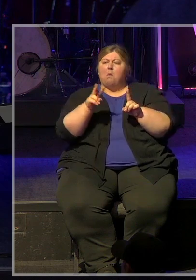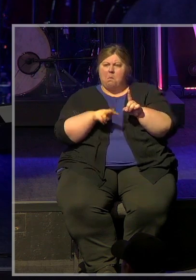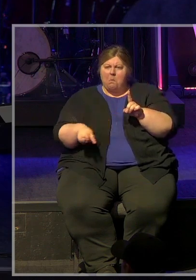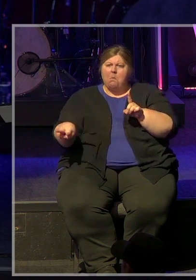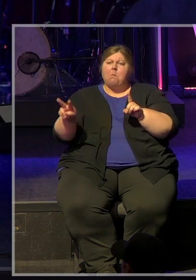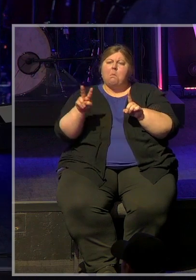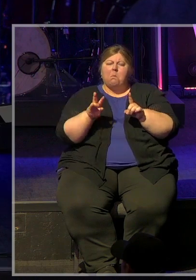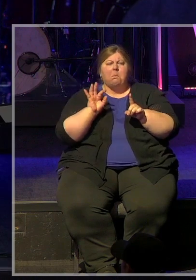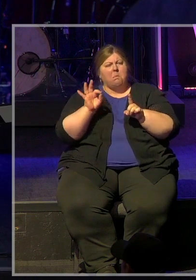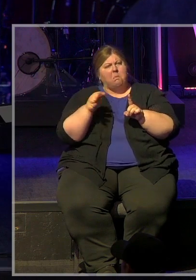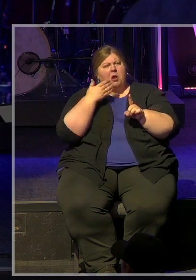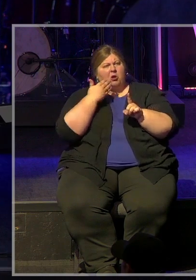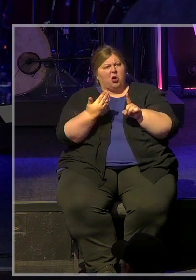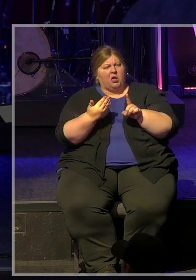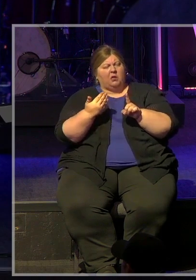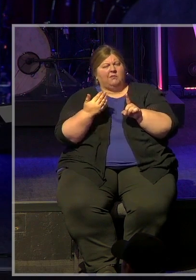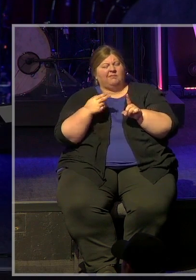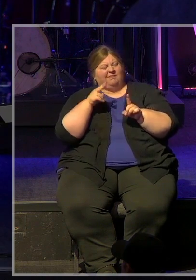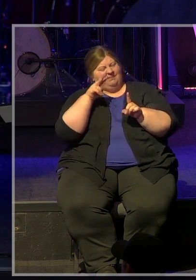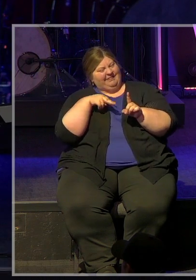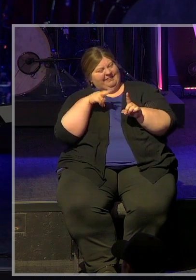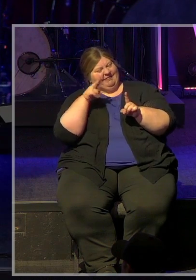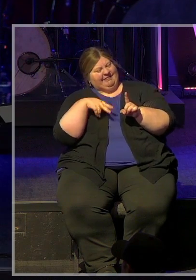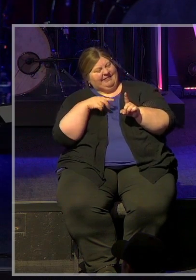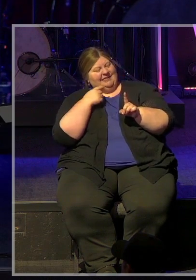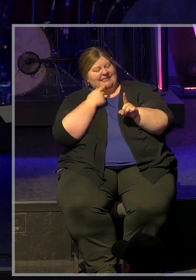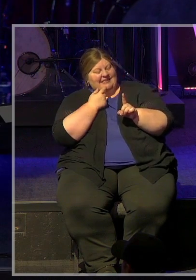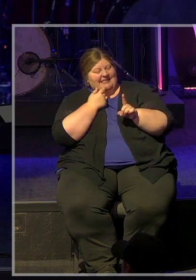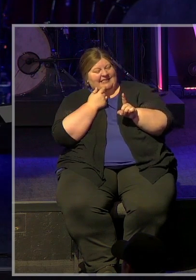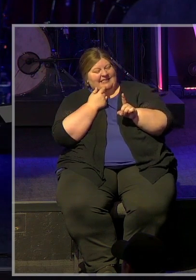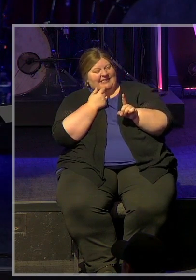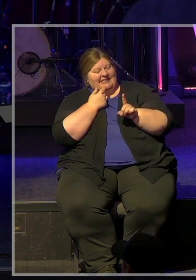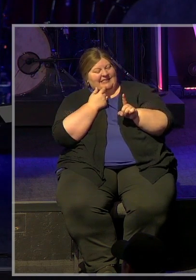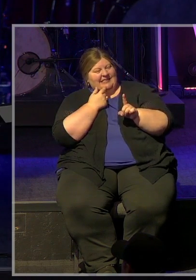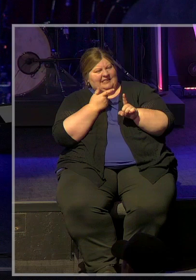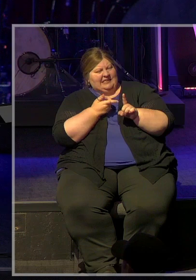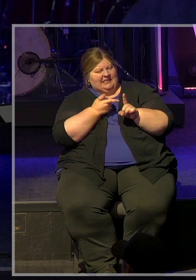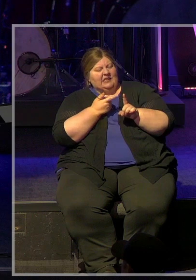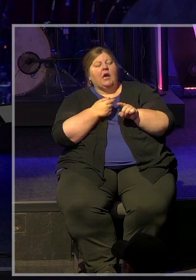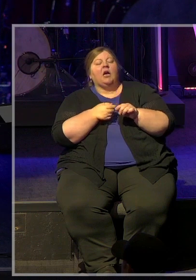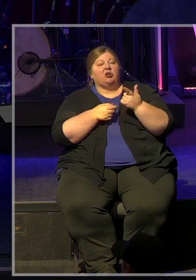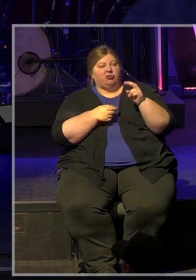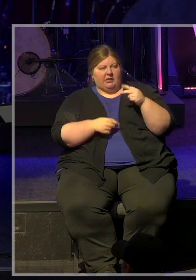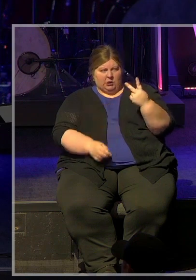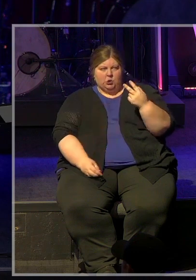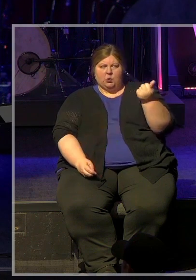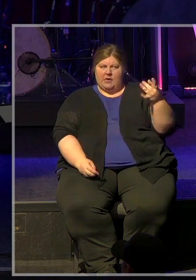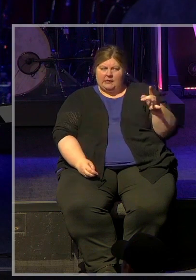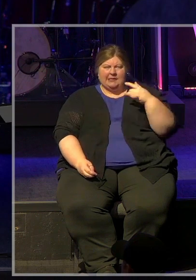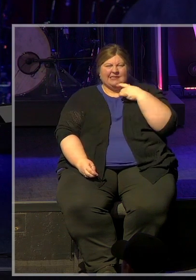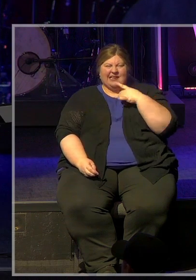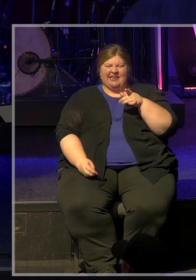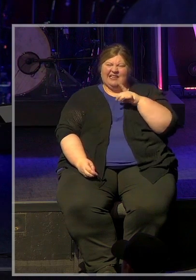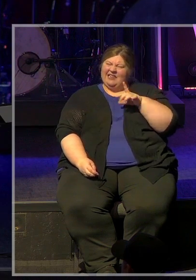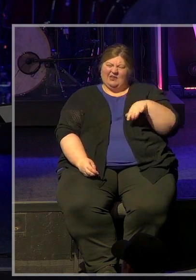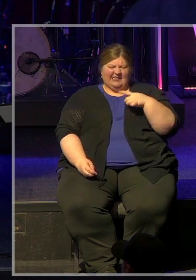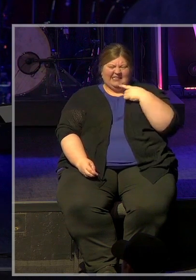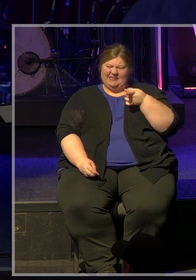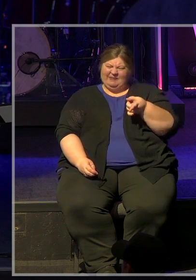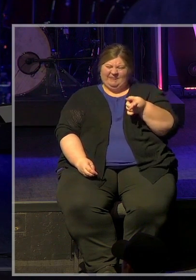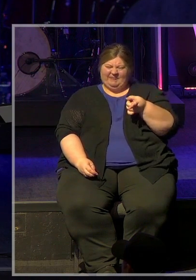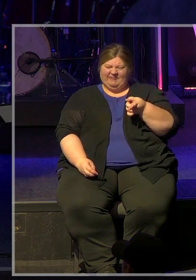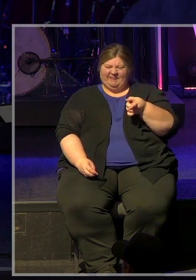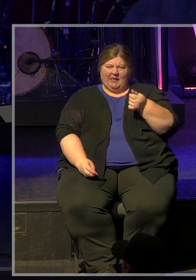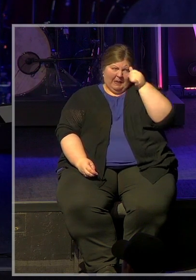good. But as he focuses on Adam, he notices it in 2:18. He says, the Lord God said, it is not good for